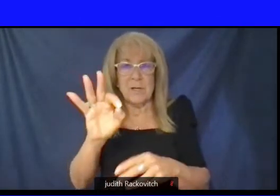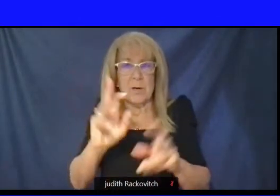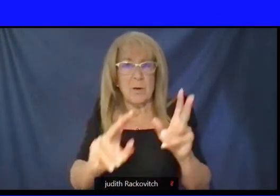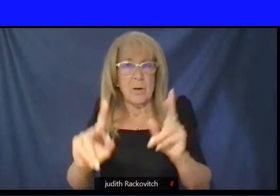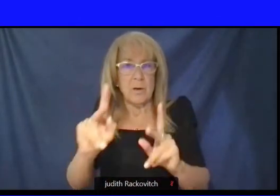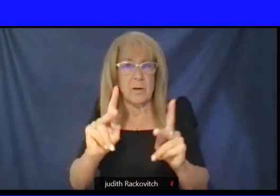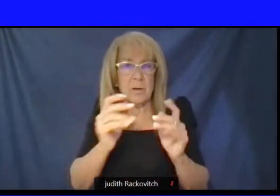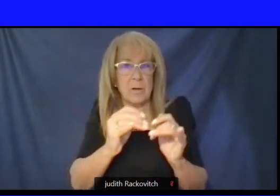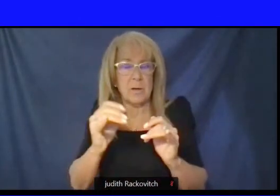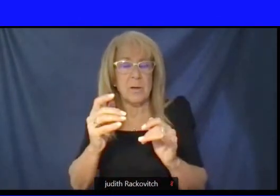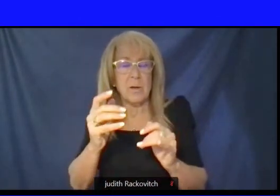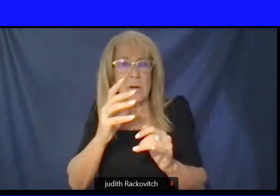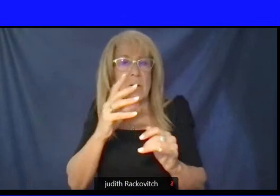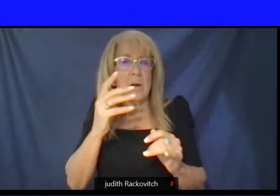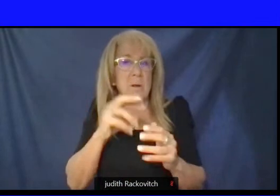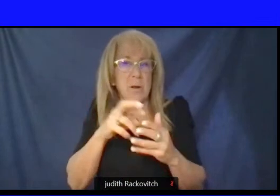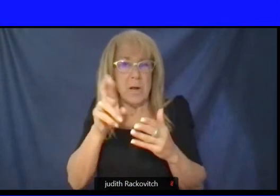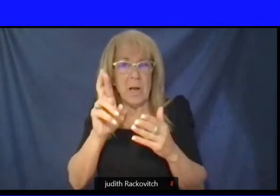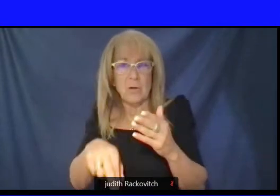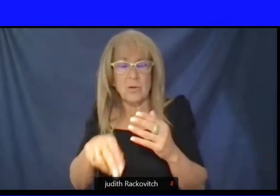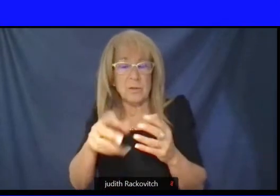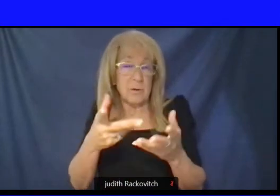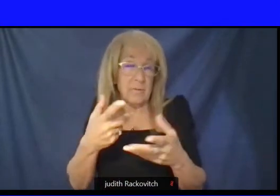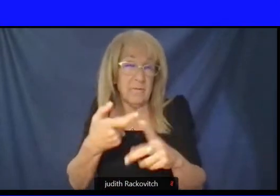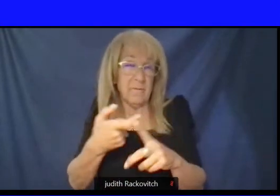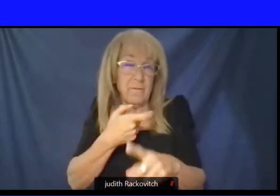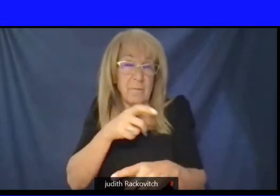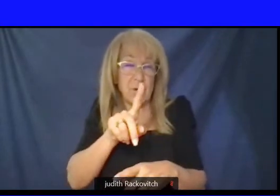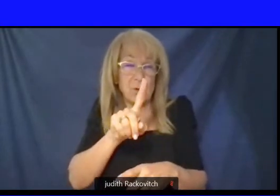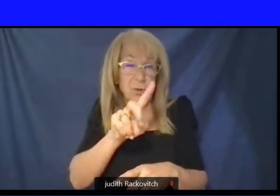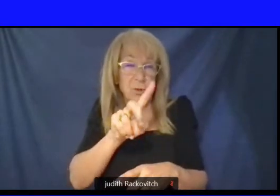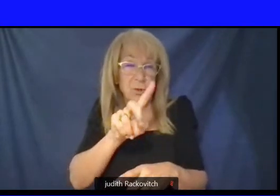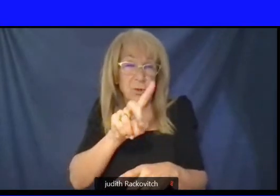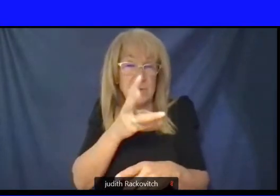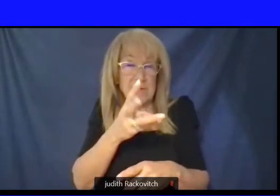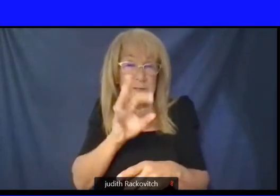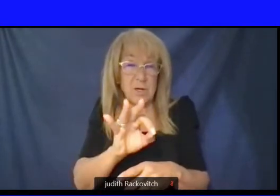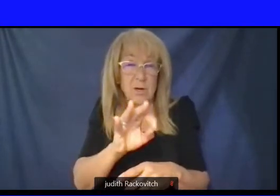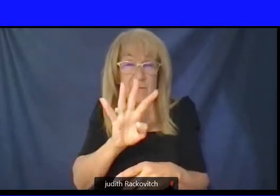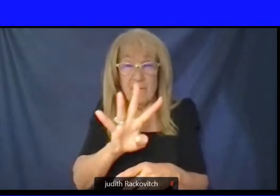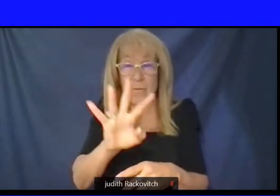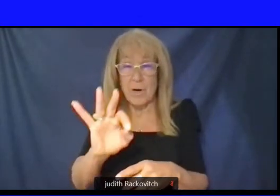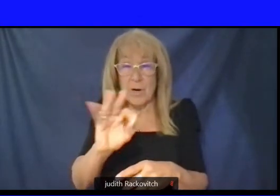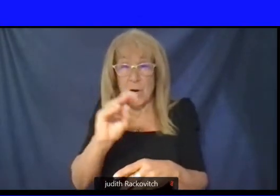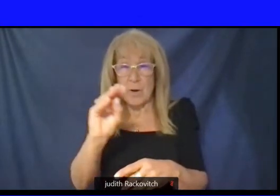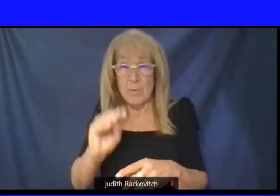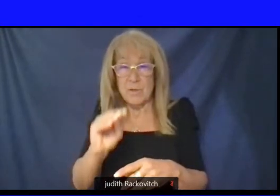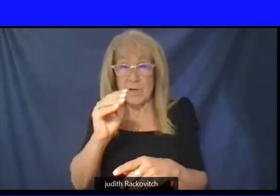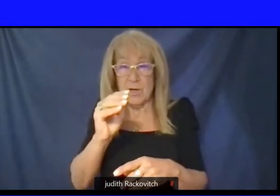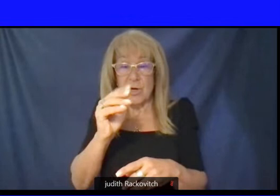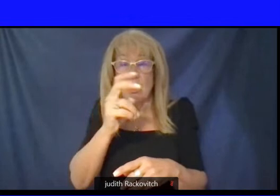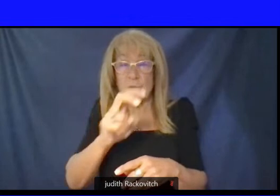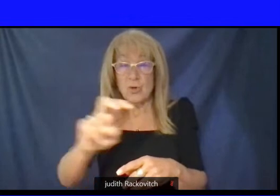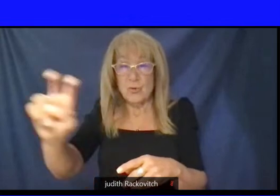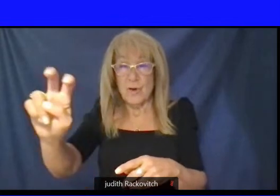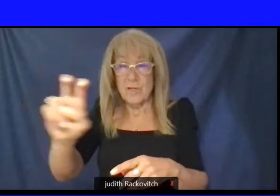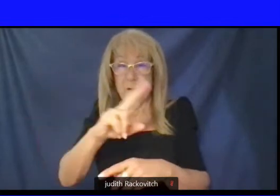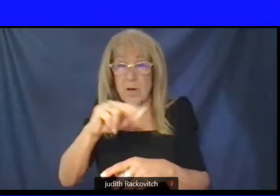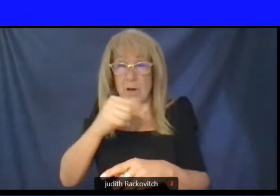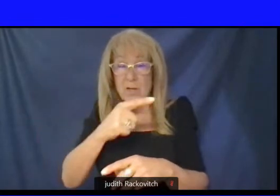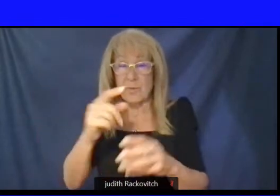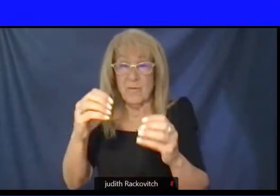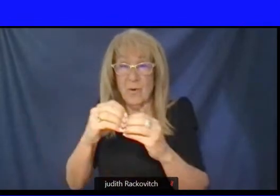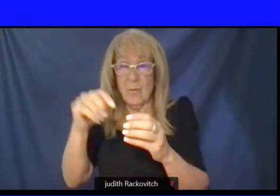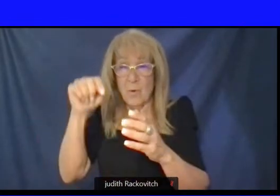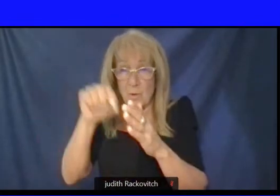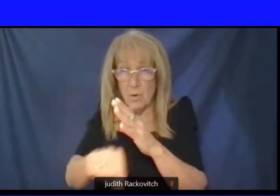again, have expanded our house staff wellness programs, with continued to have increased referrals for